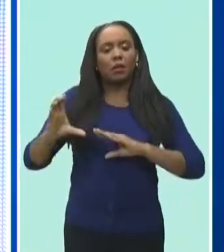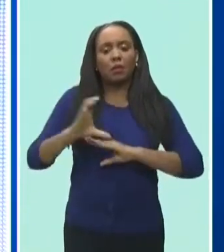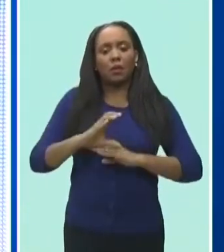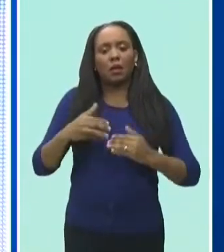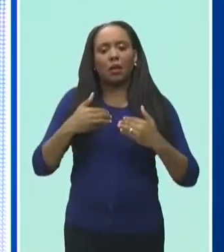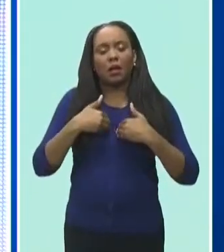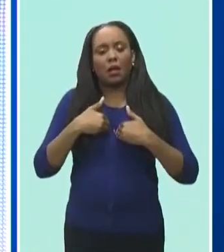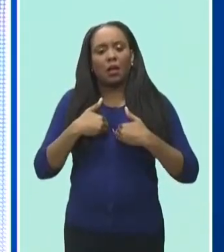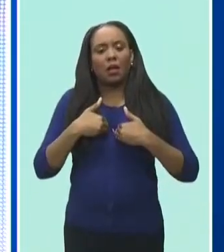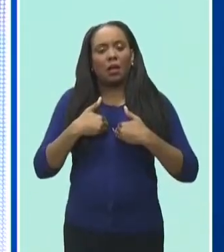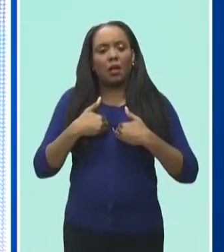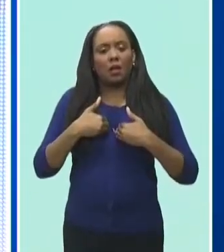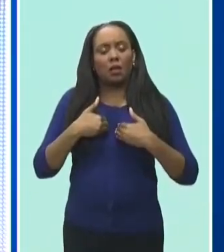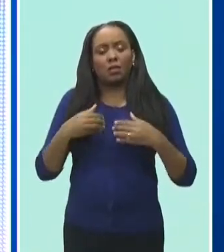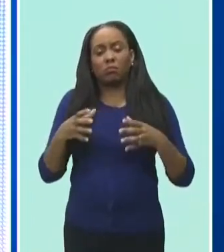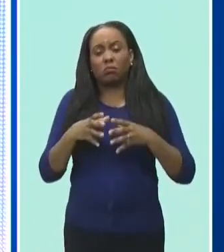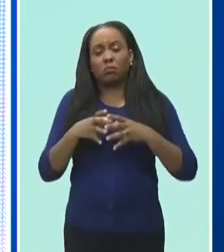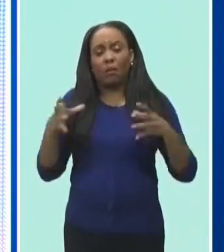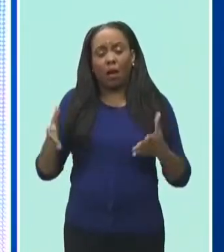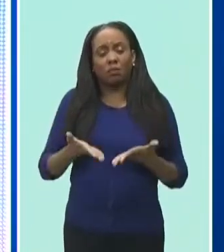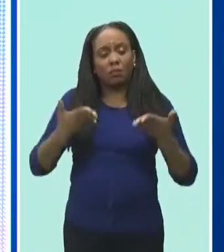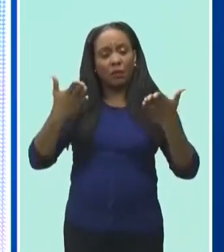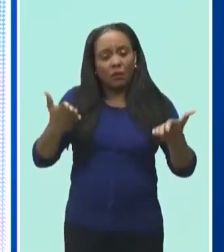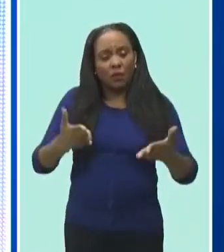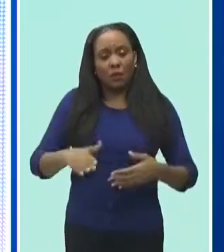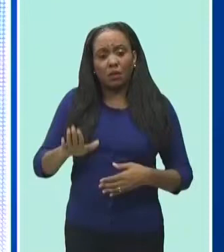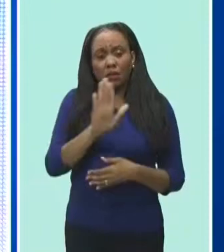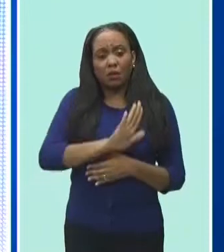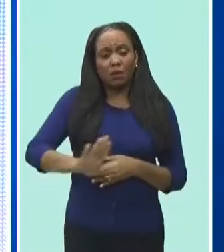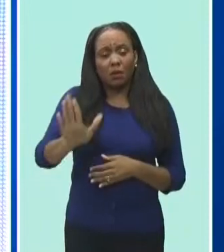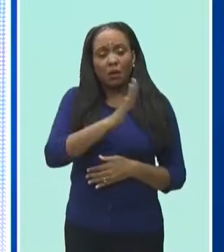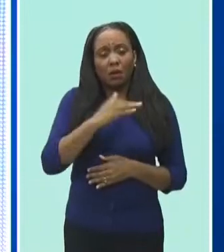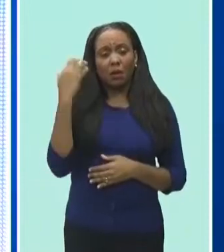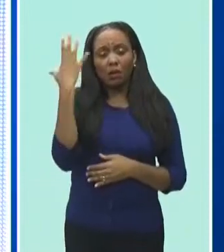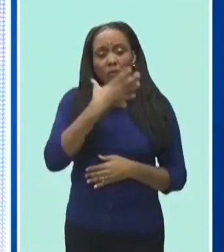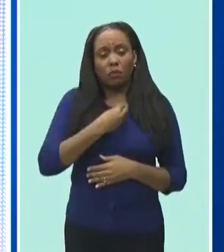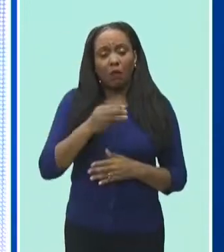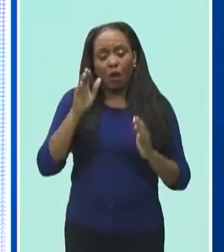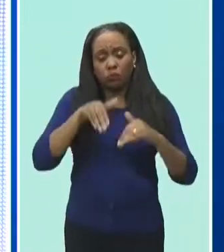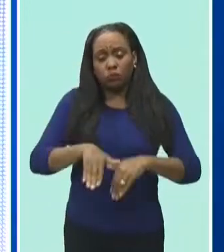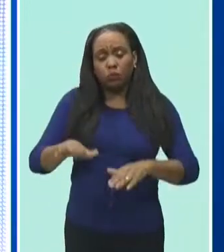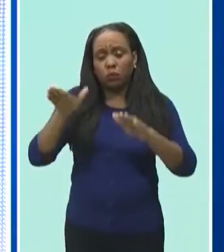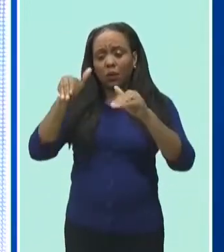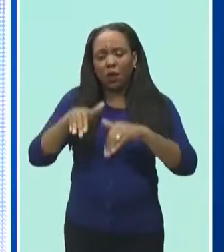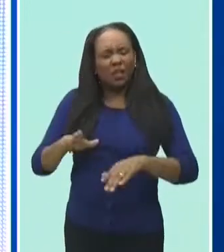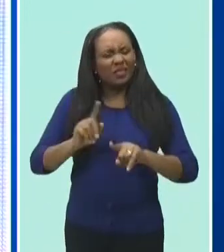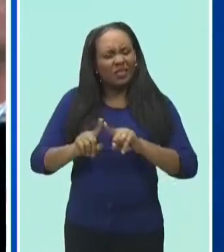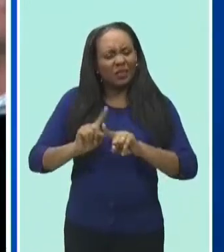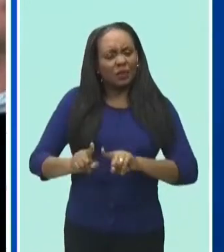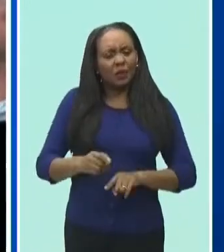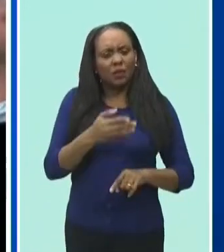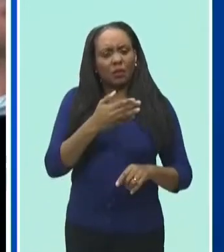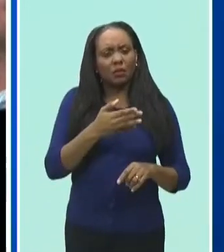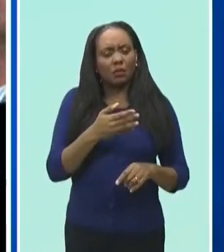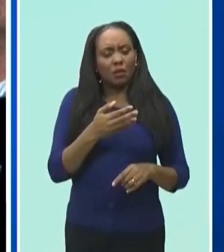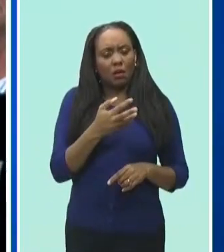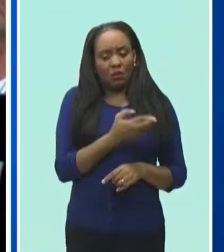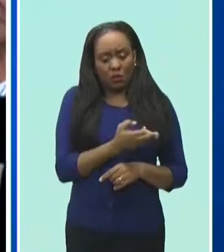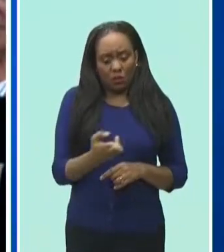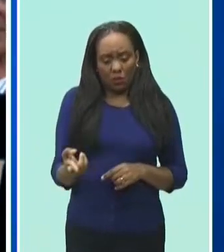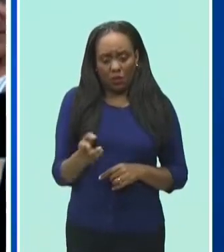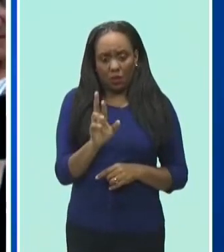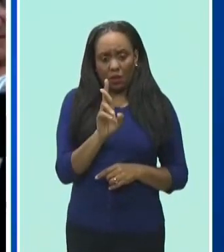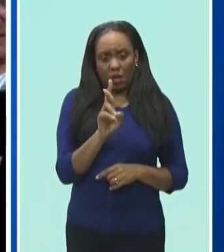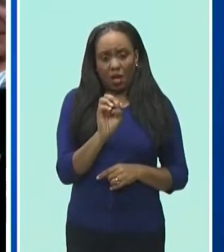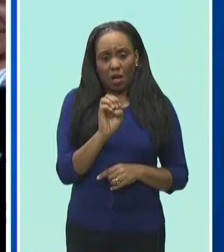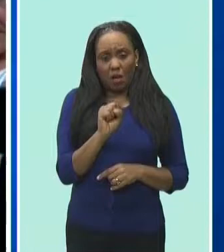which is quite unsurpassed, and that is your beautiful oceanic resources that can, over time, help